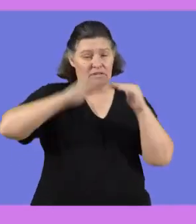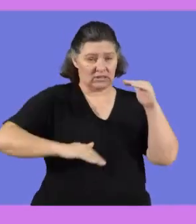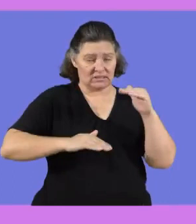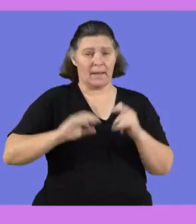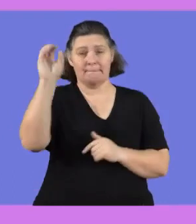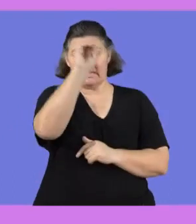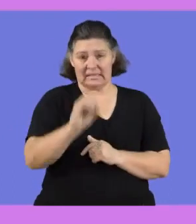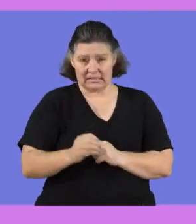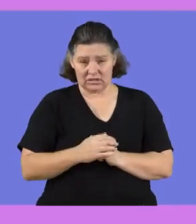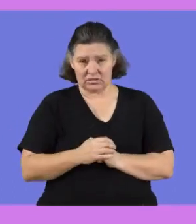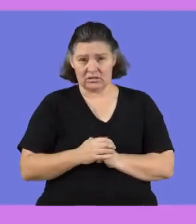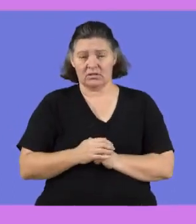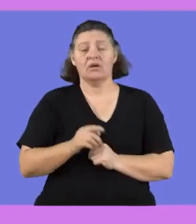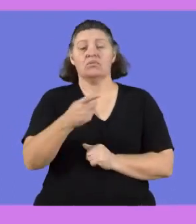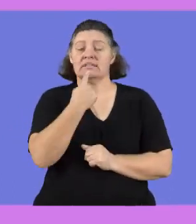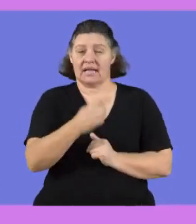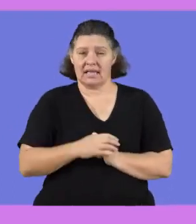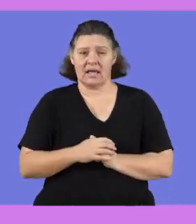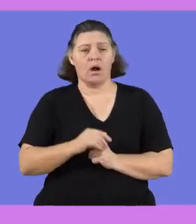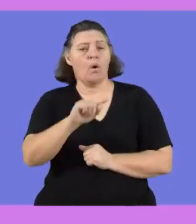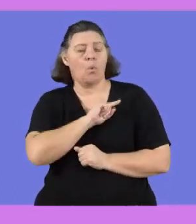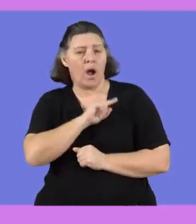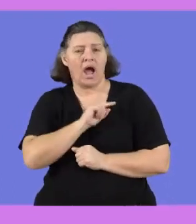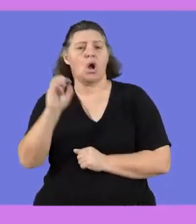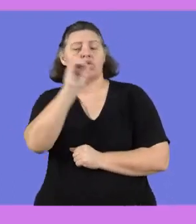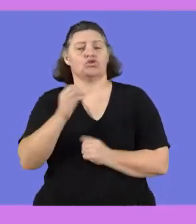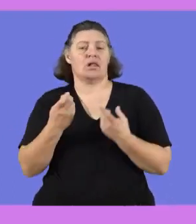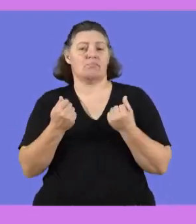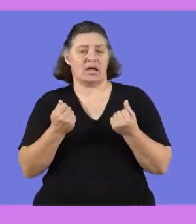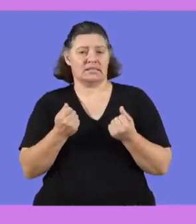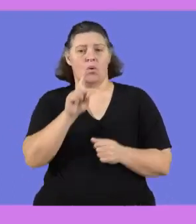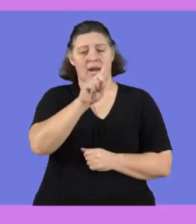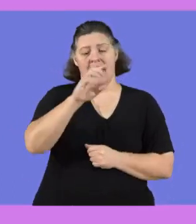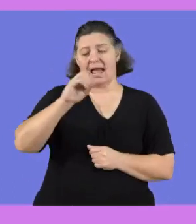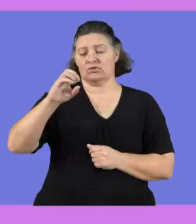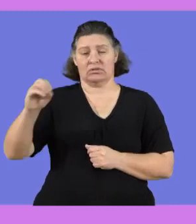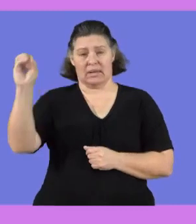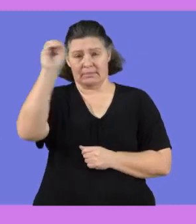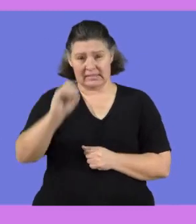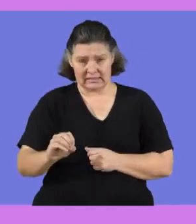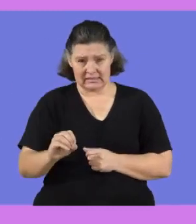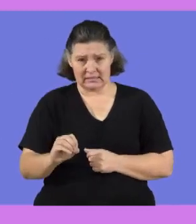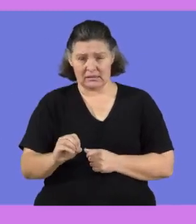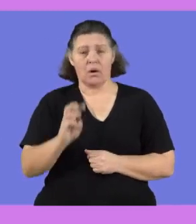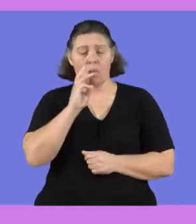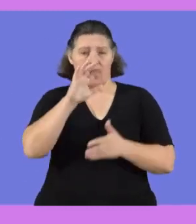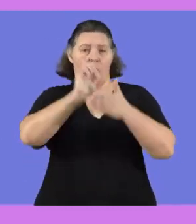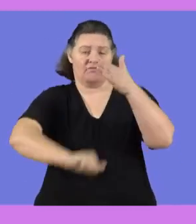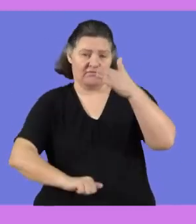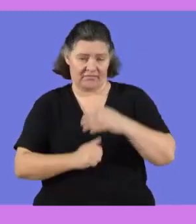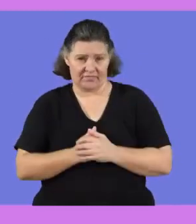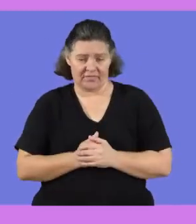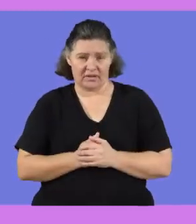we decrease the value by a percentage, basically we say because the original price is 100%, we are going